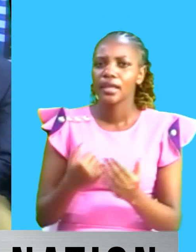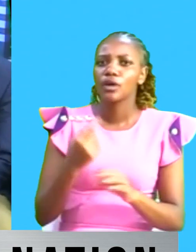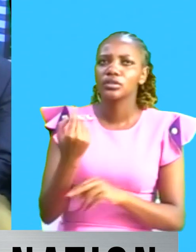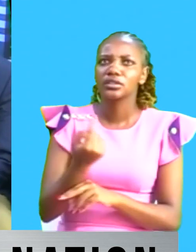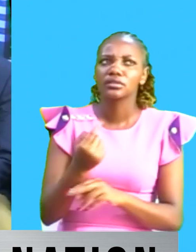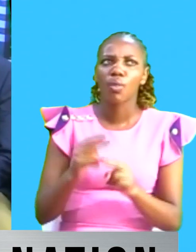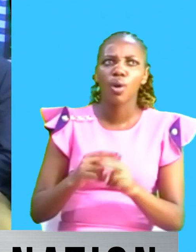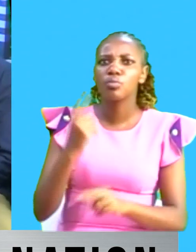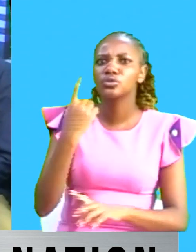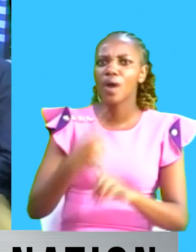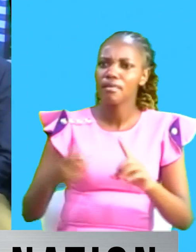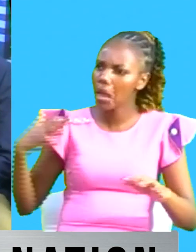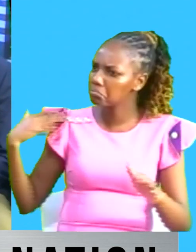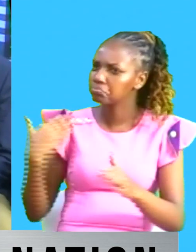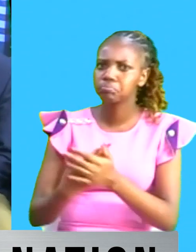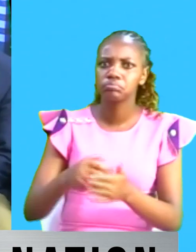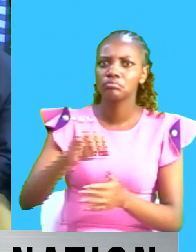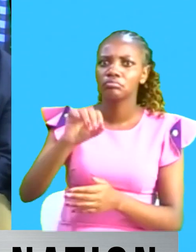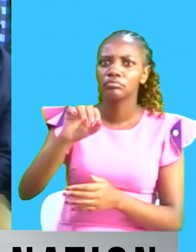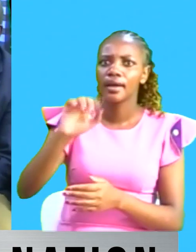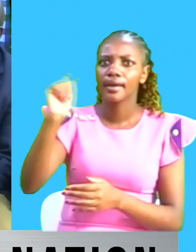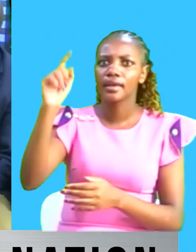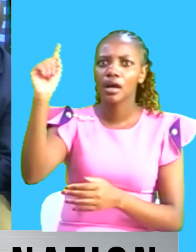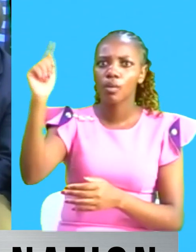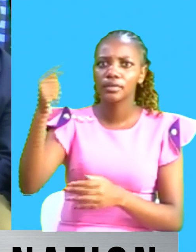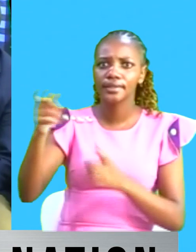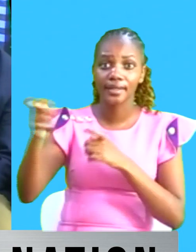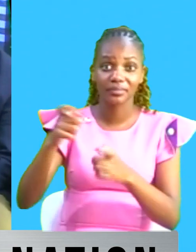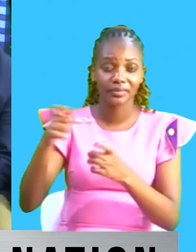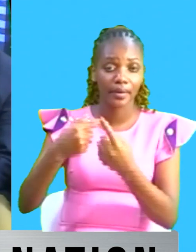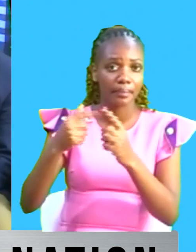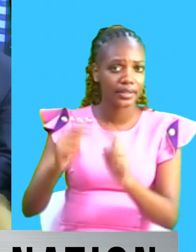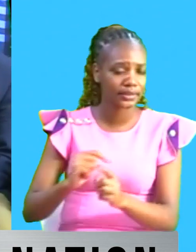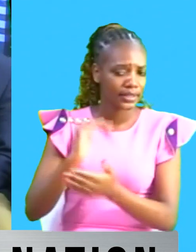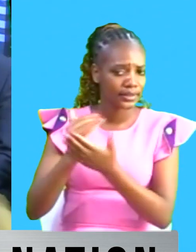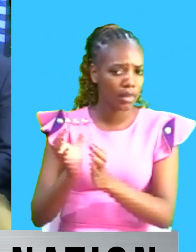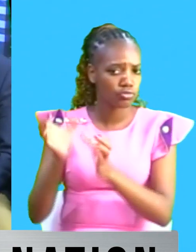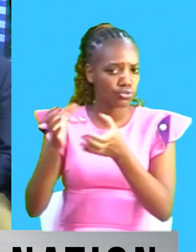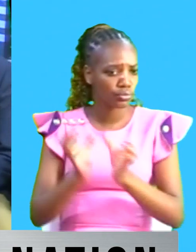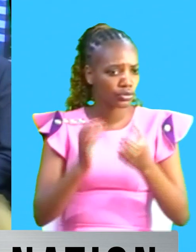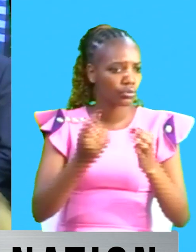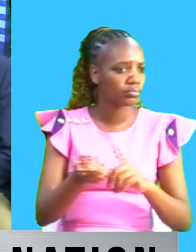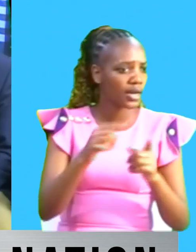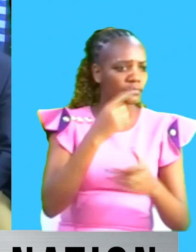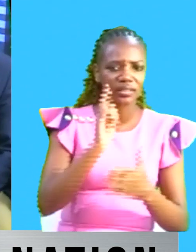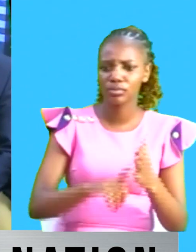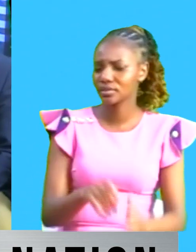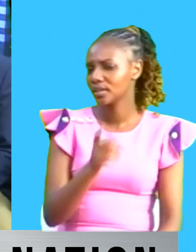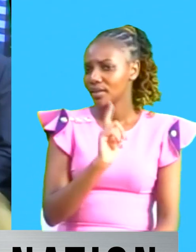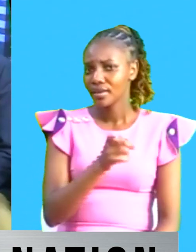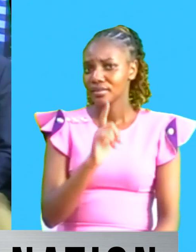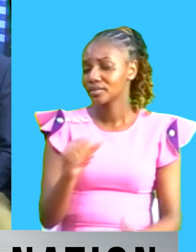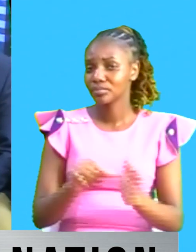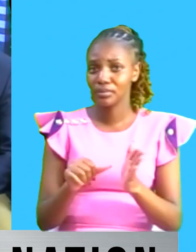this administration and you're facing this kind of scenarios where sections are coming and saying, no, this has gone too far. This is becoming